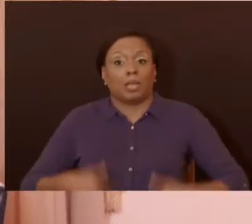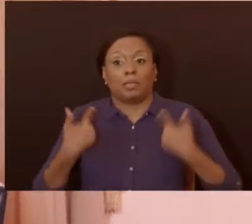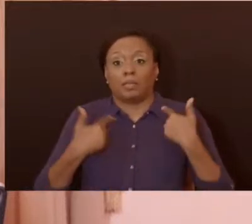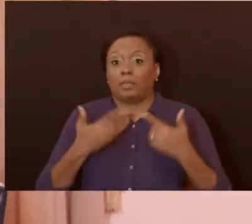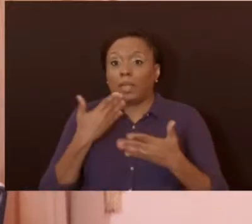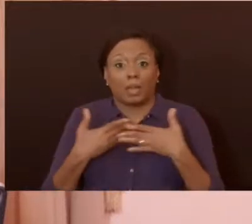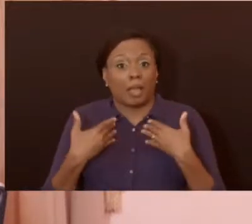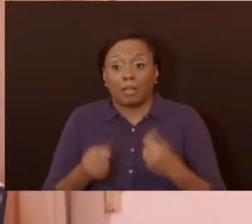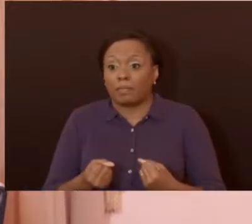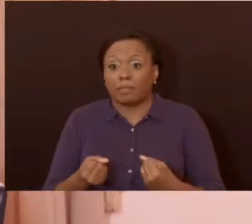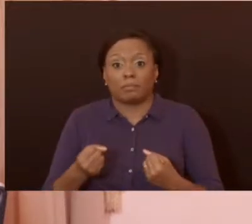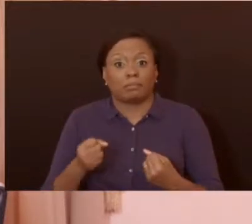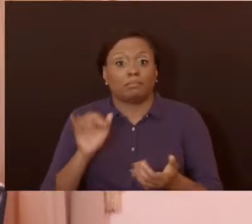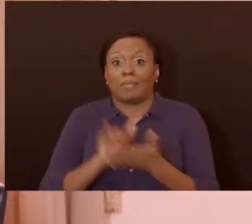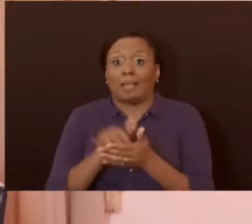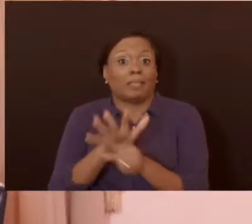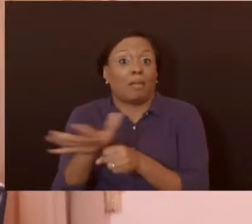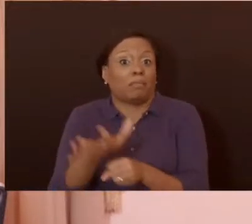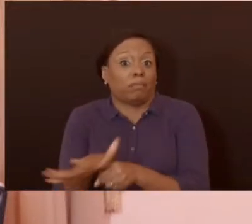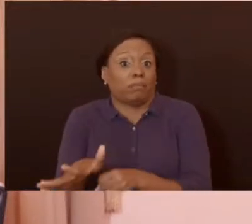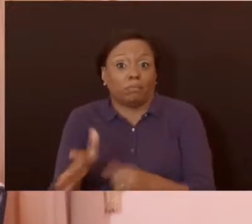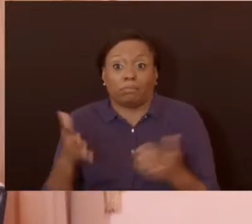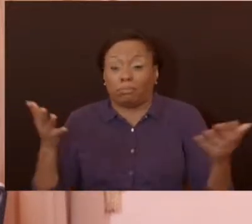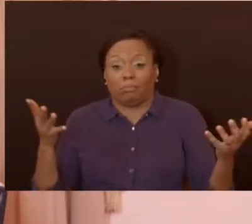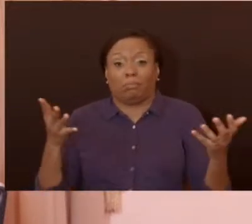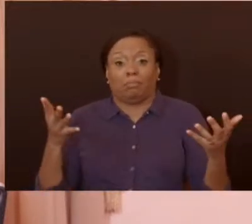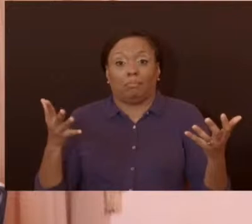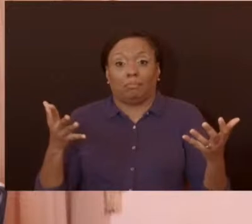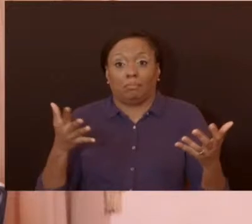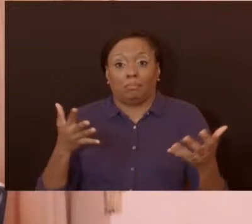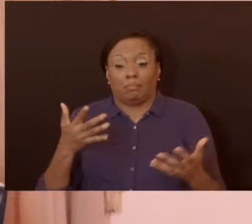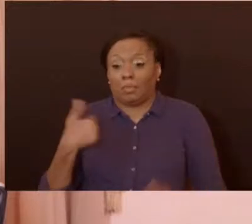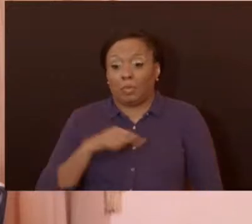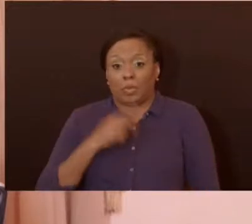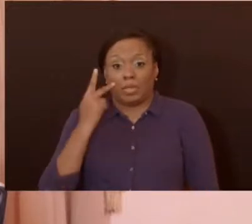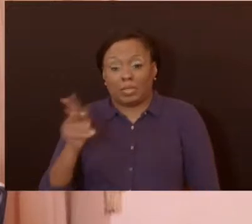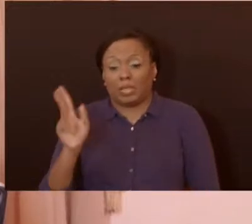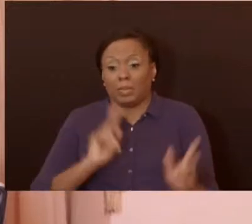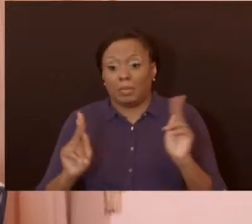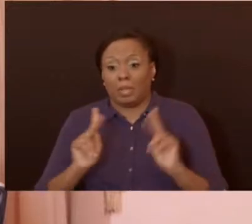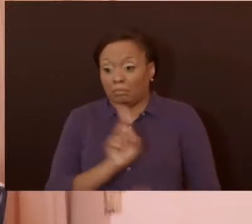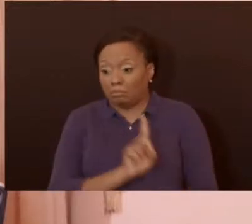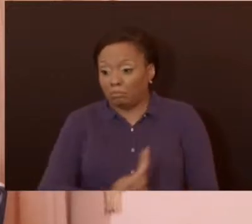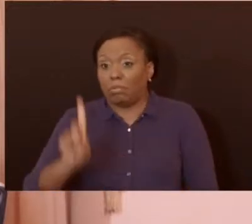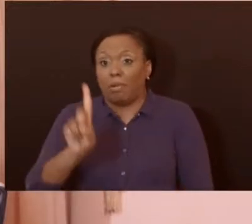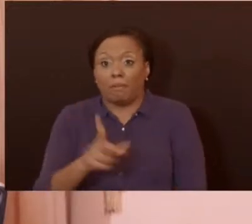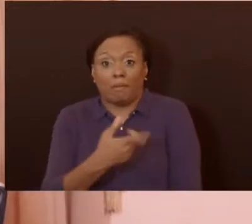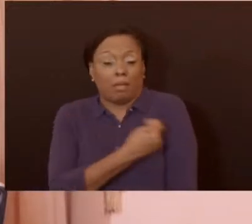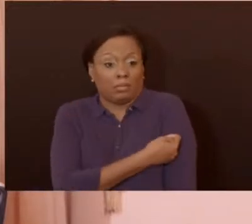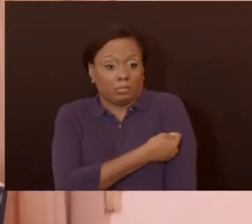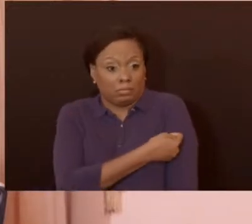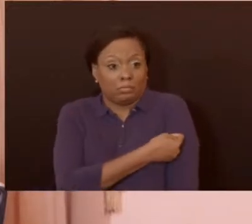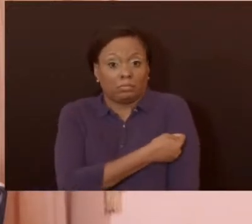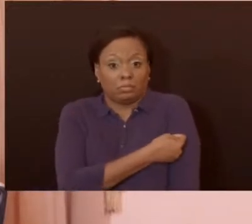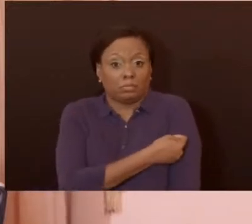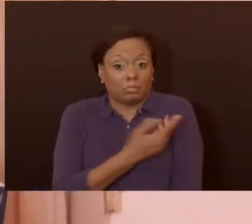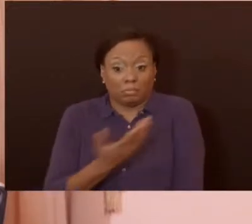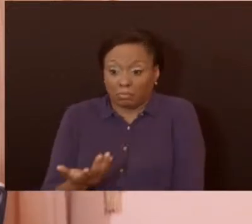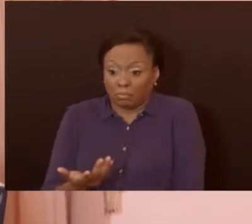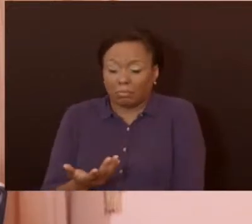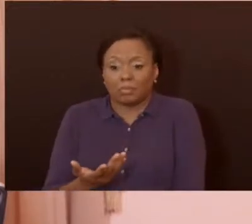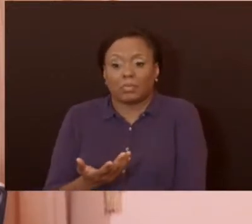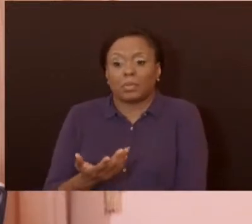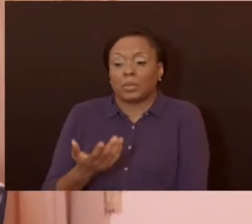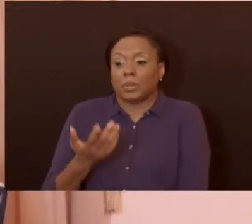on the interest in being vaccinated that I think we've seen in Barbados, and also based on